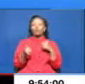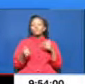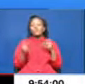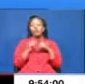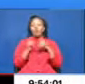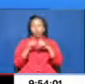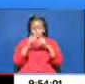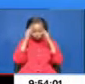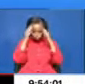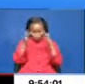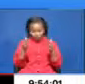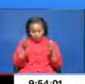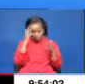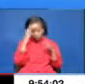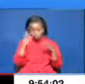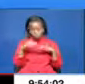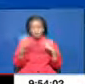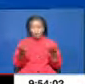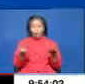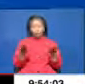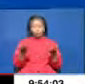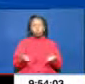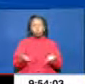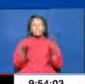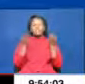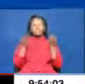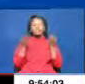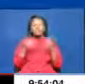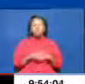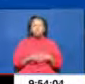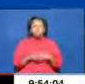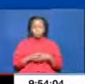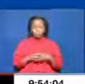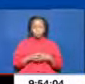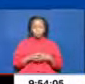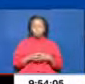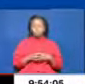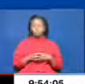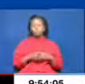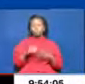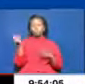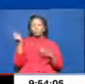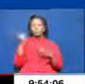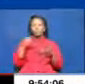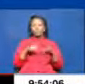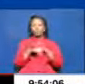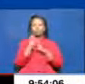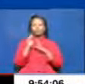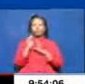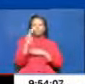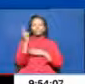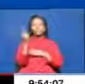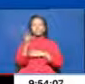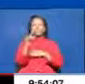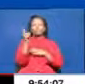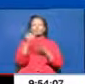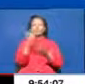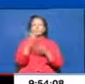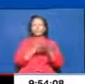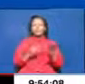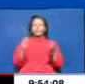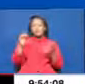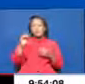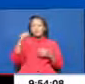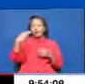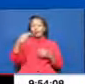see how we can improve on our doings today. Nafisa Omaru scored twice in the first half for Ghana before Grace Nabwire